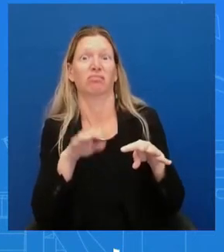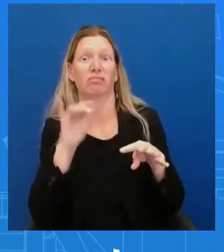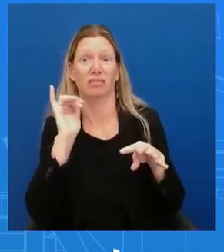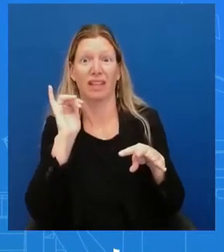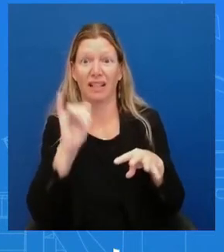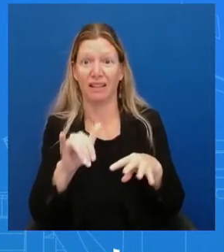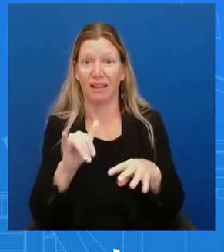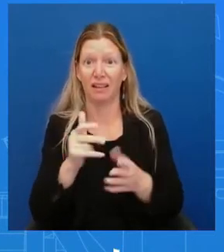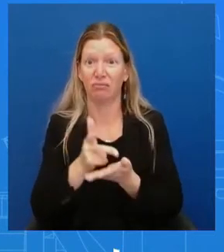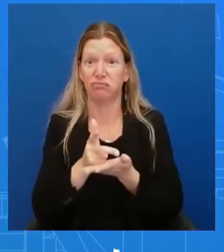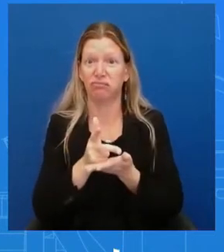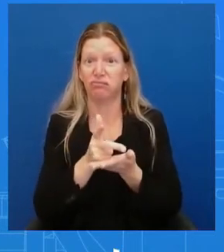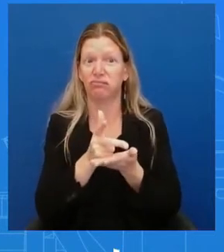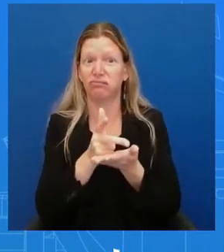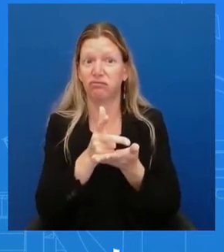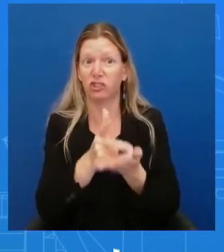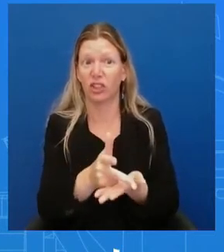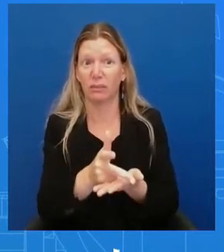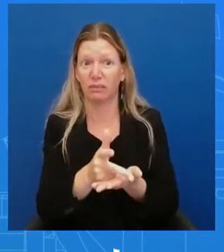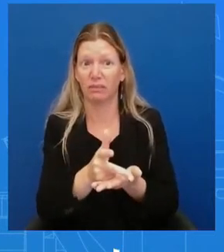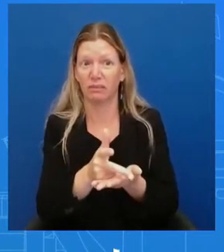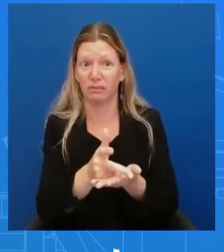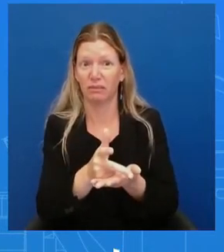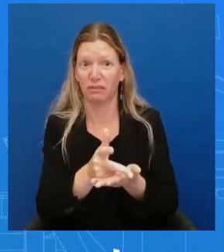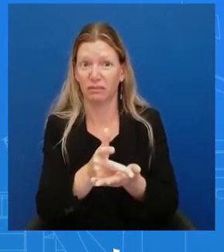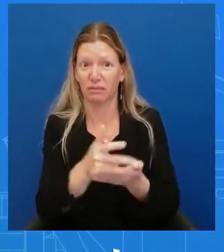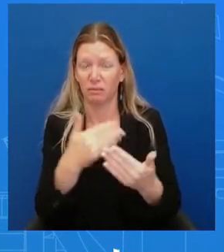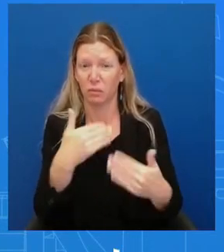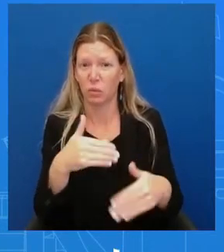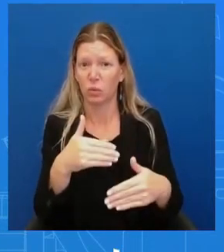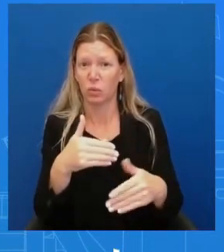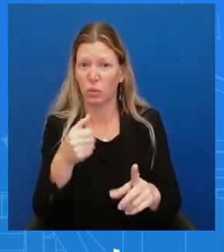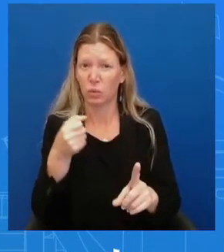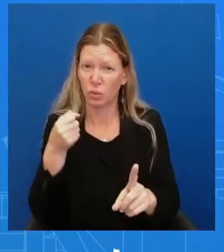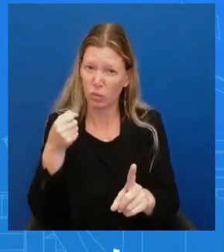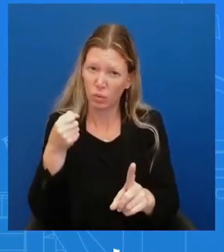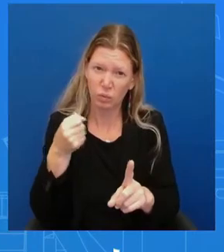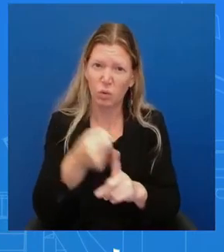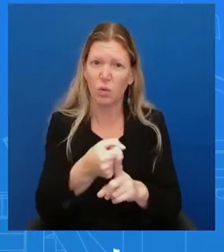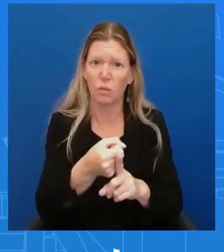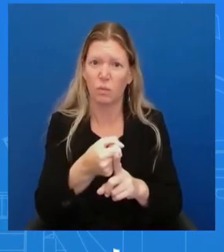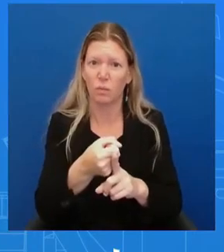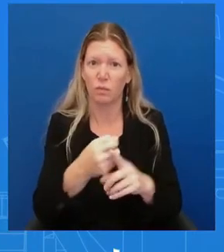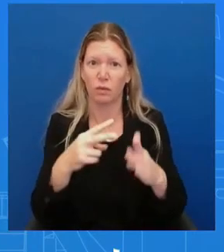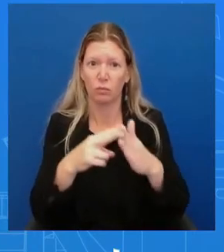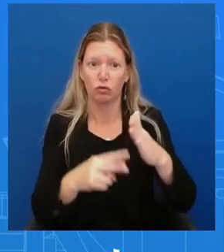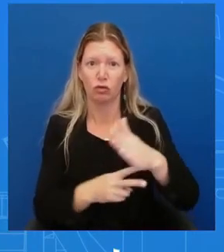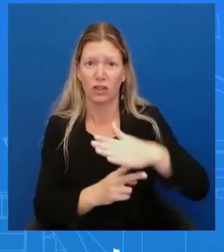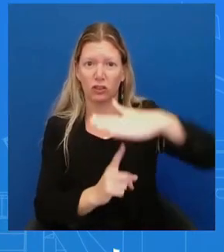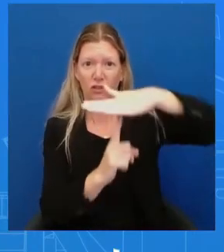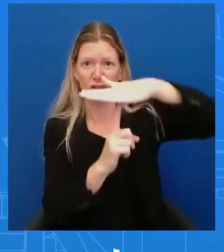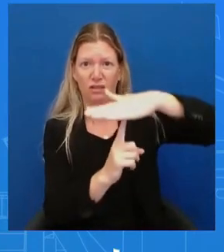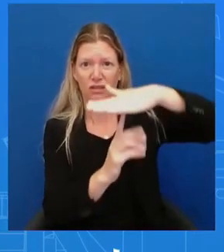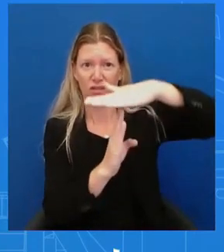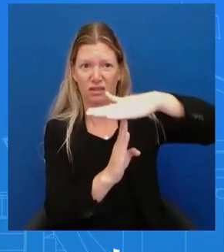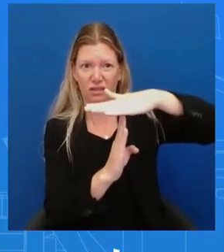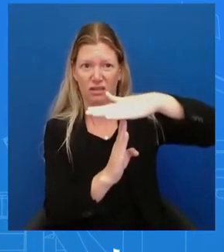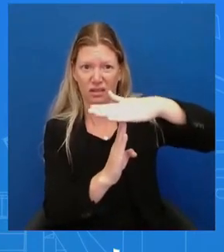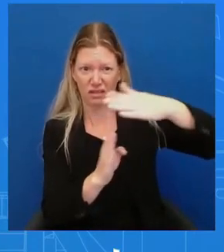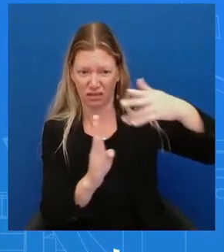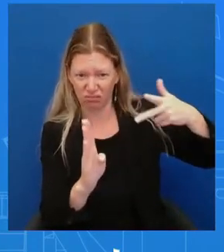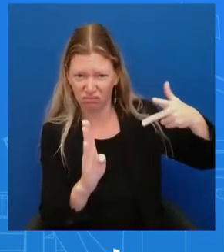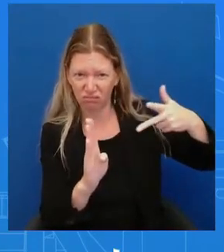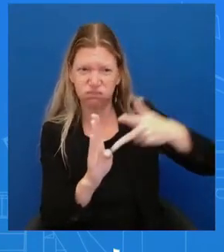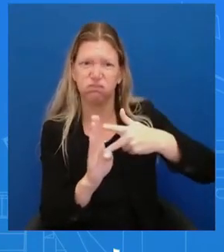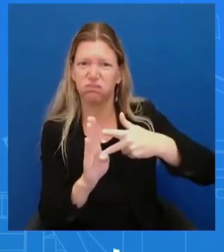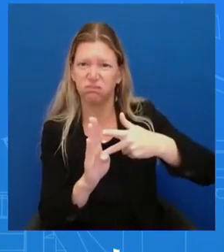multi-hundred-ton barge, ran into the pillar, is there a concern about assessing bridges